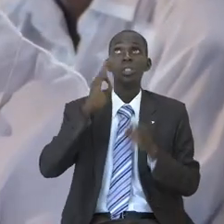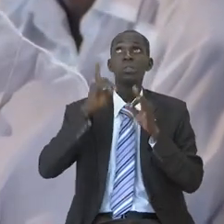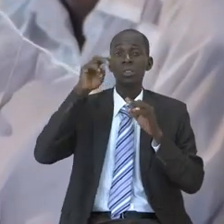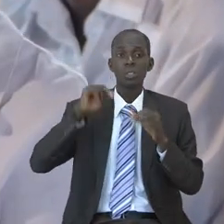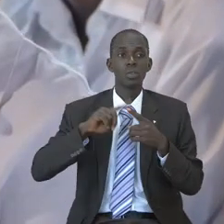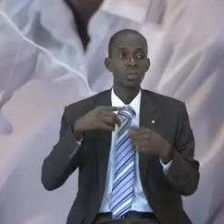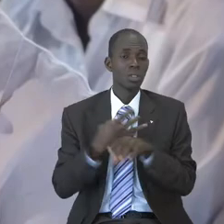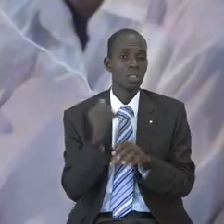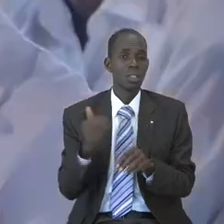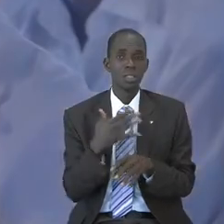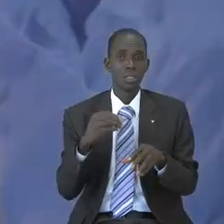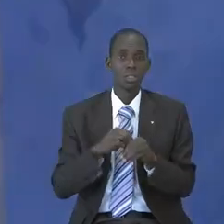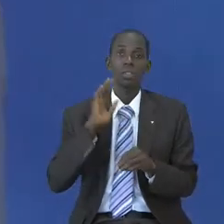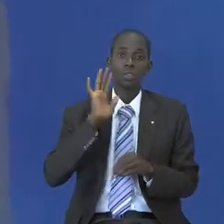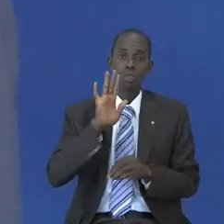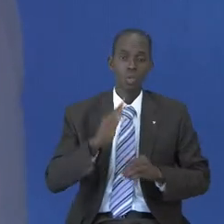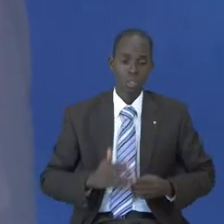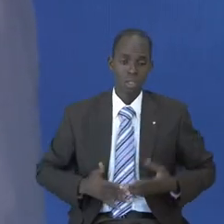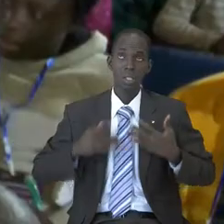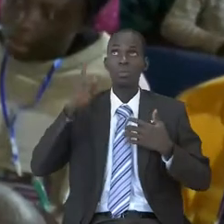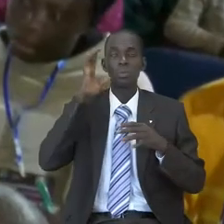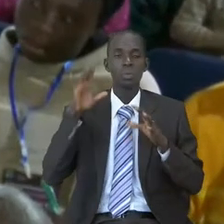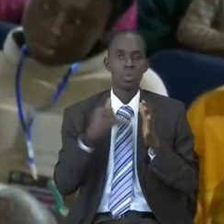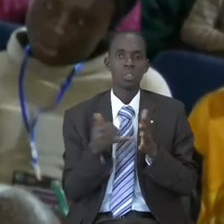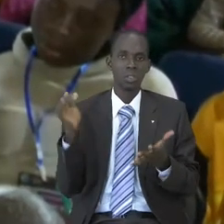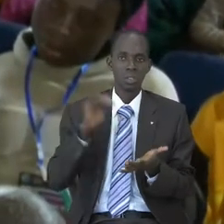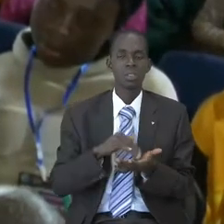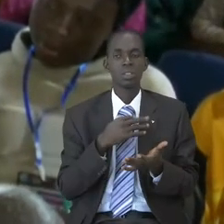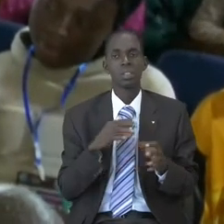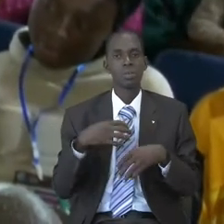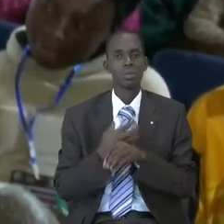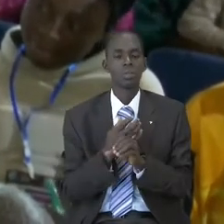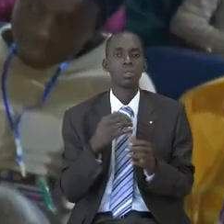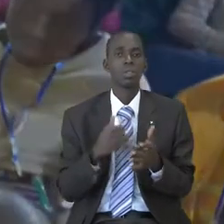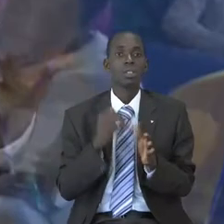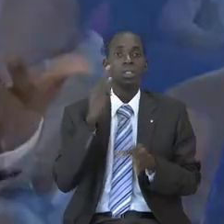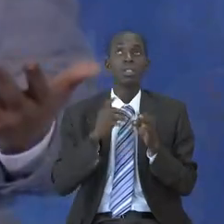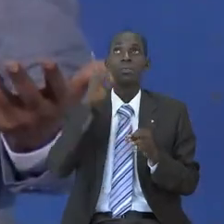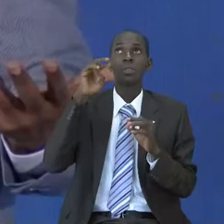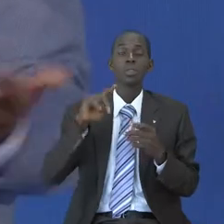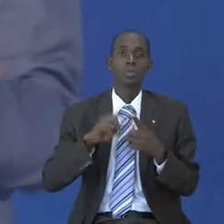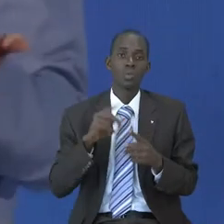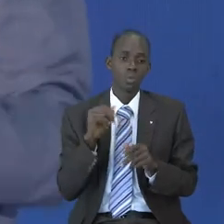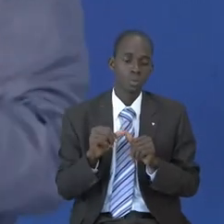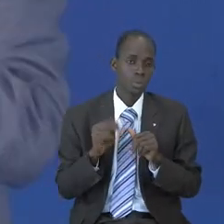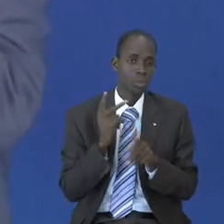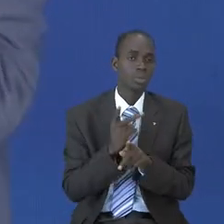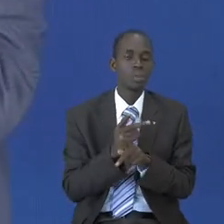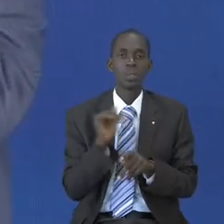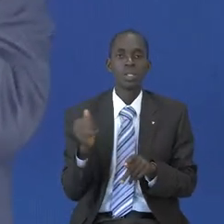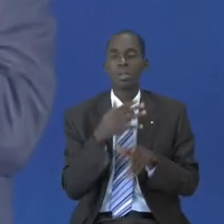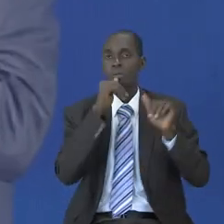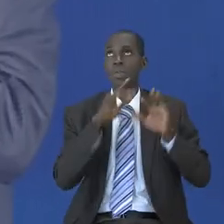in your life, he will do that again and create. If he needs to sustain any blessing he has given